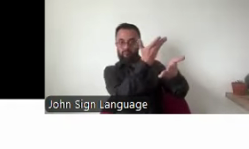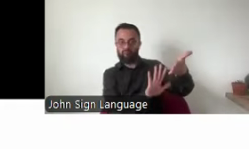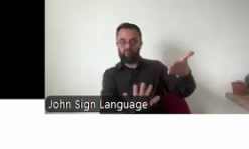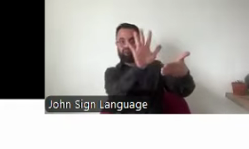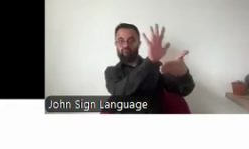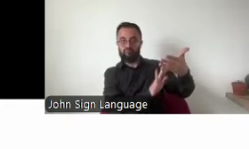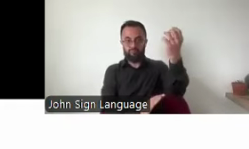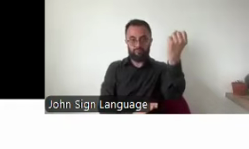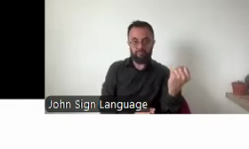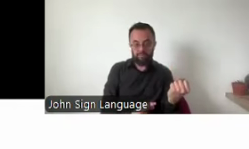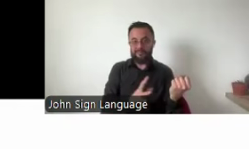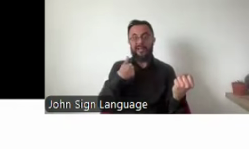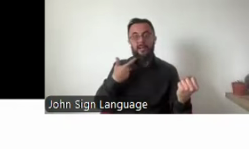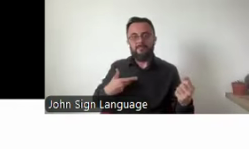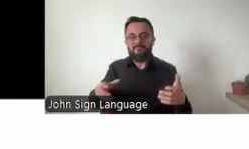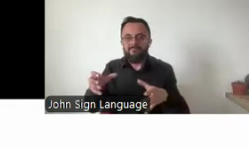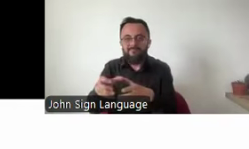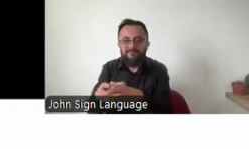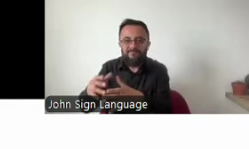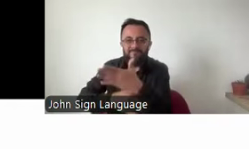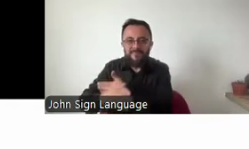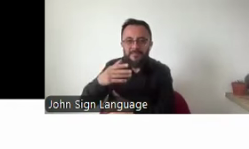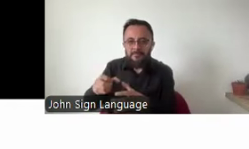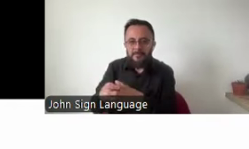with disabilities are included.